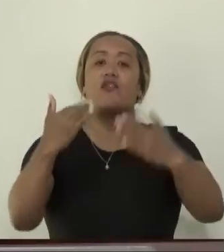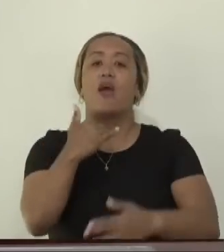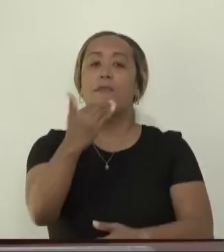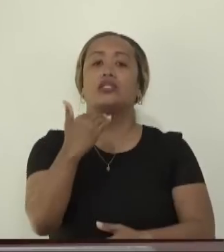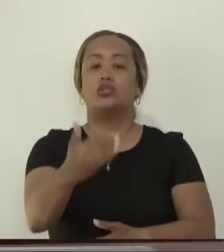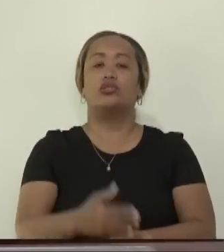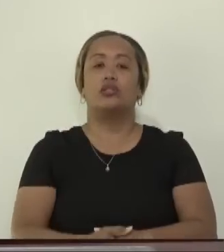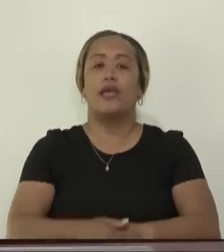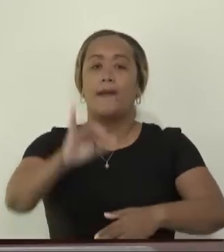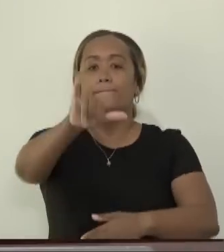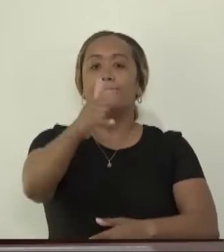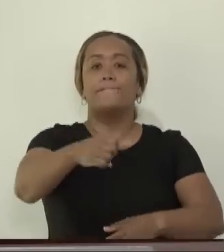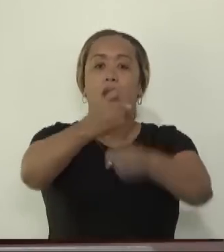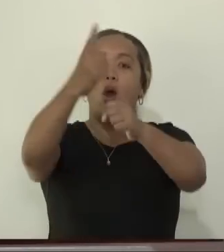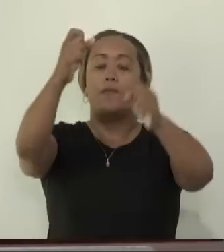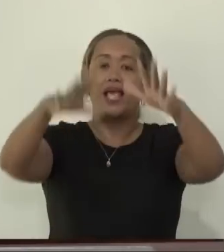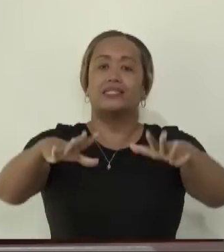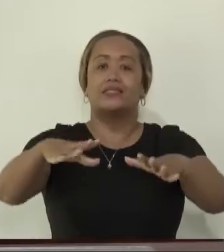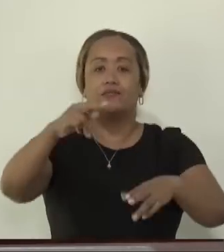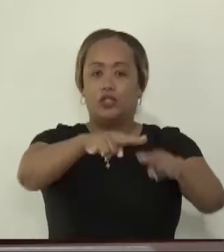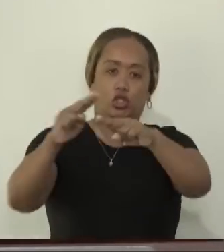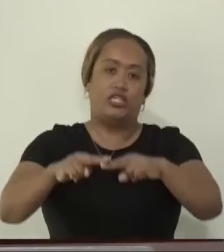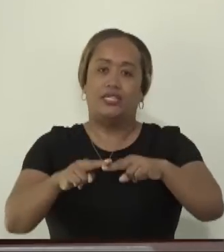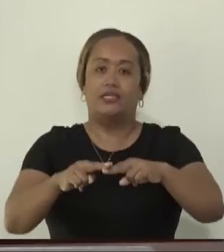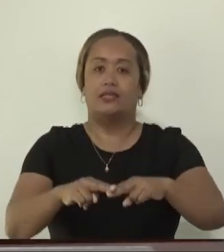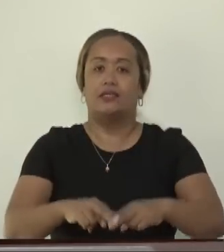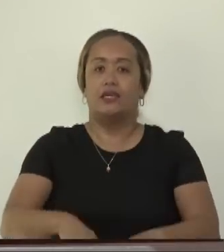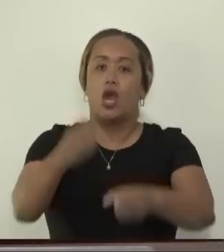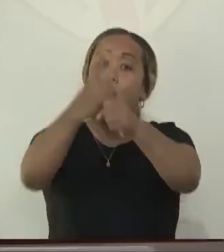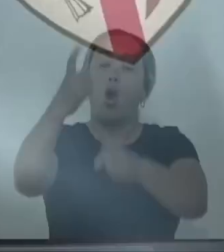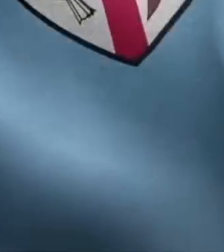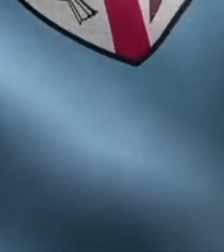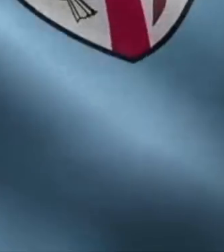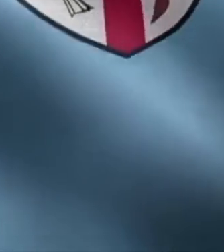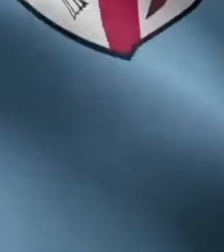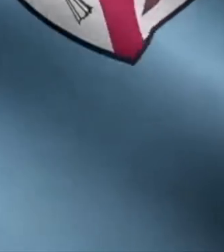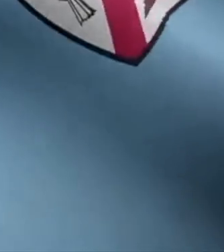much. May God bless our beloved nation, Fiji. God bless us all.